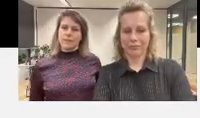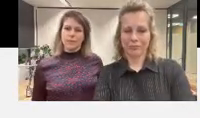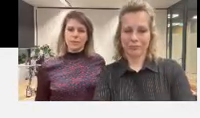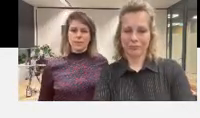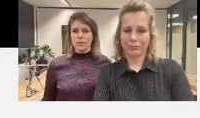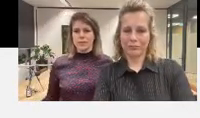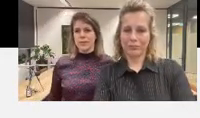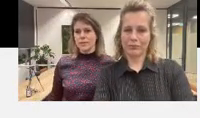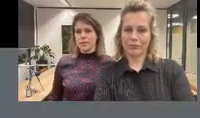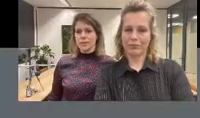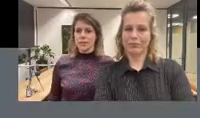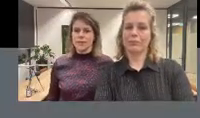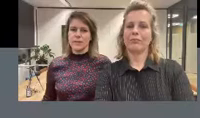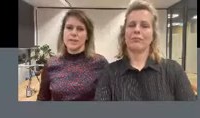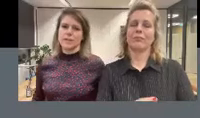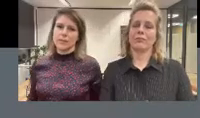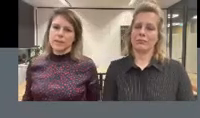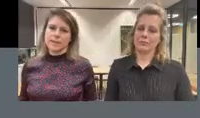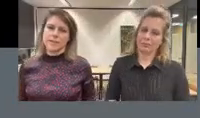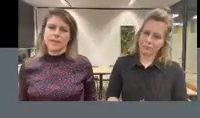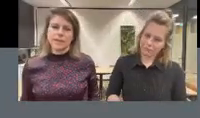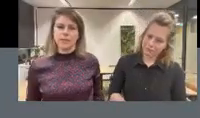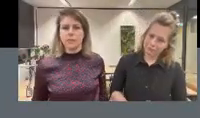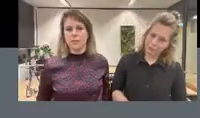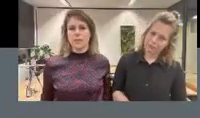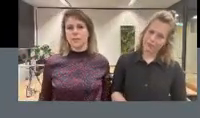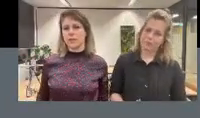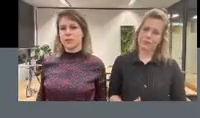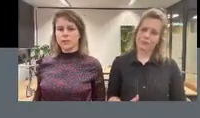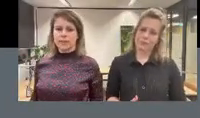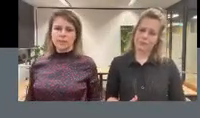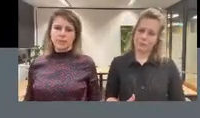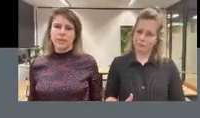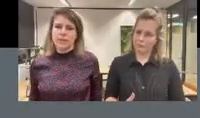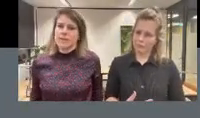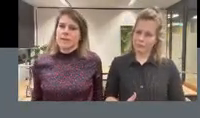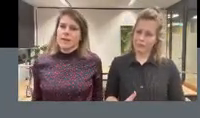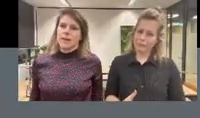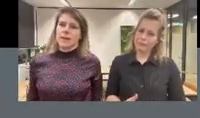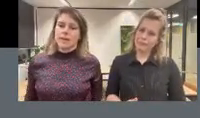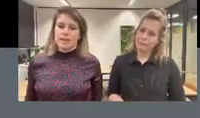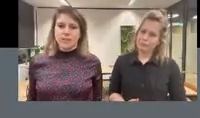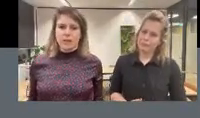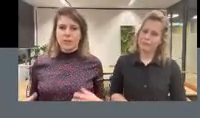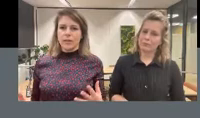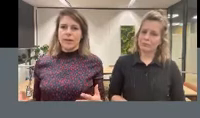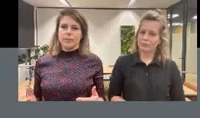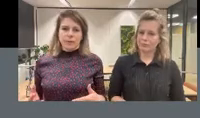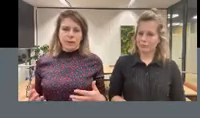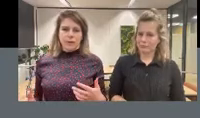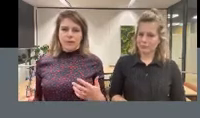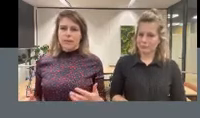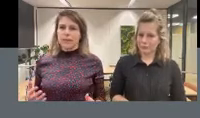Well, this was a short introduction of this documentary, and we wanted to show you this because it shows